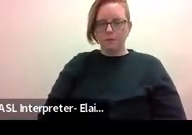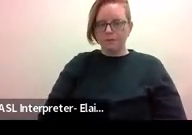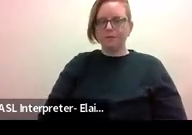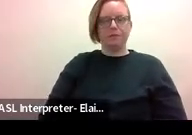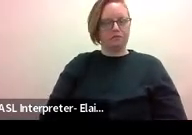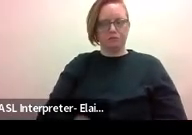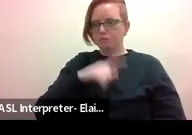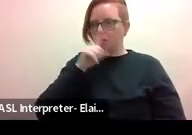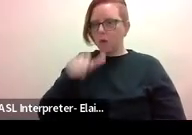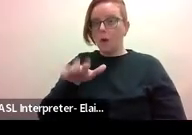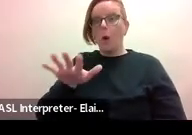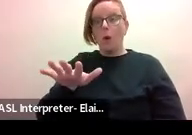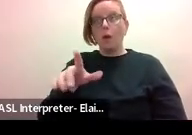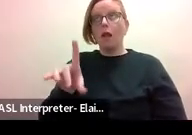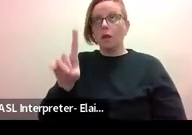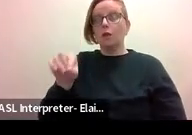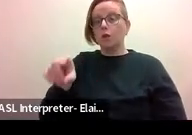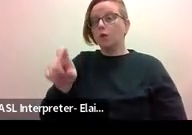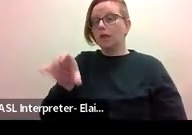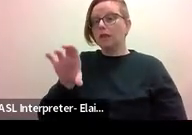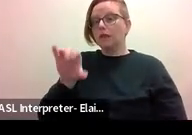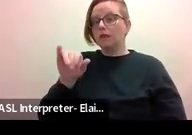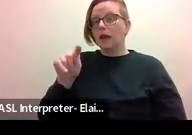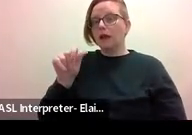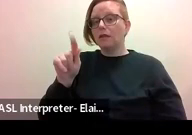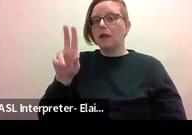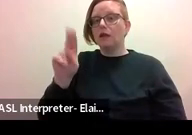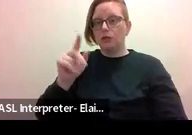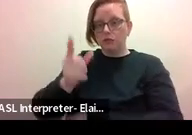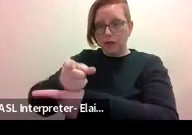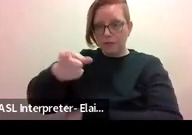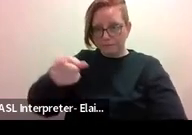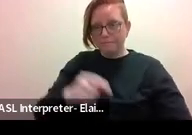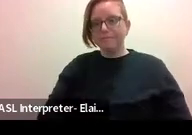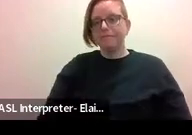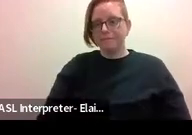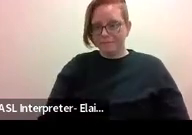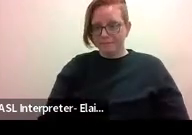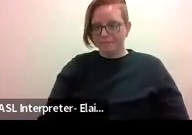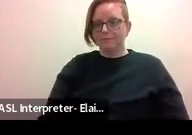Nope, you don't need citation. Oh yeah, you do need citation in that one. Huh.